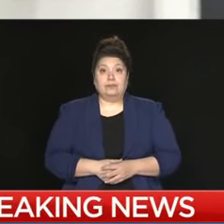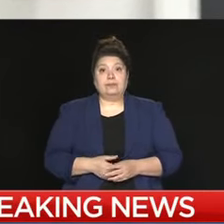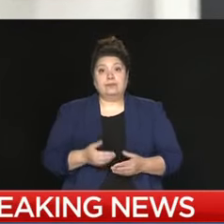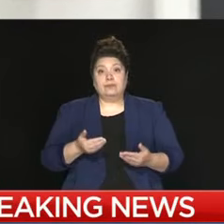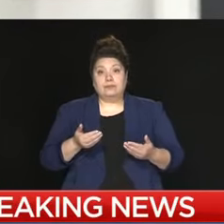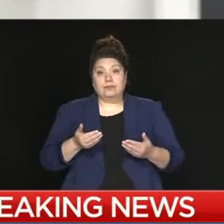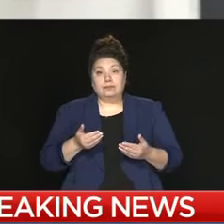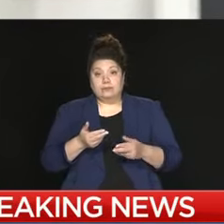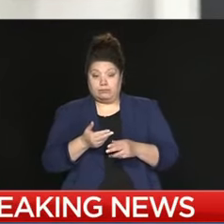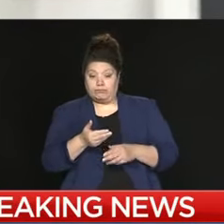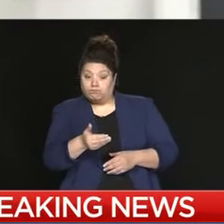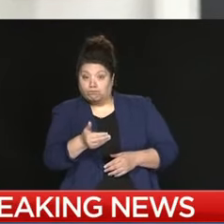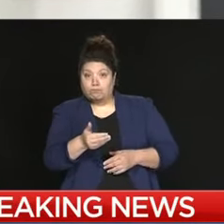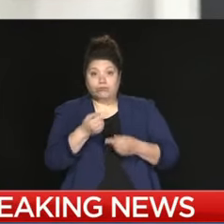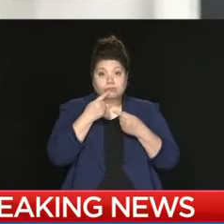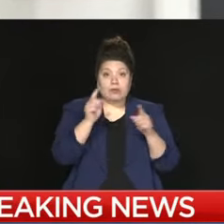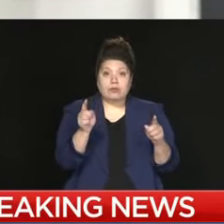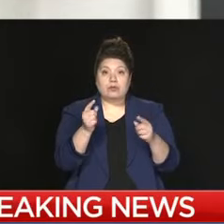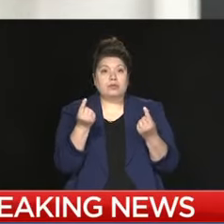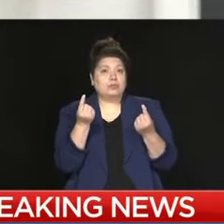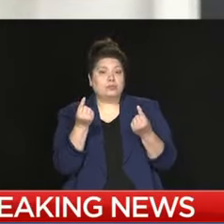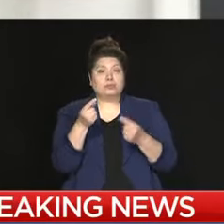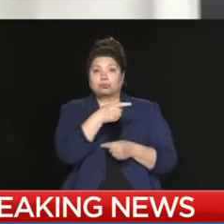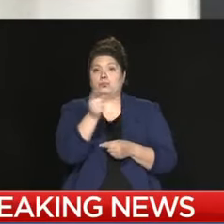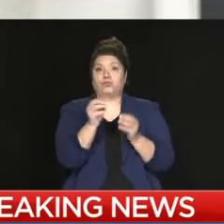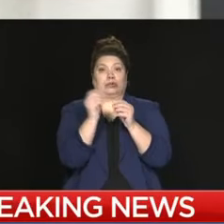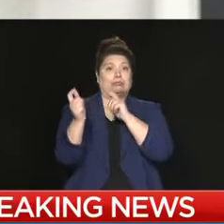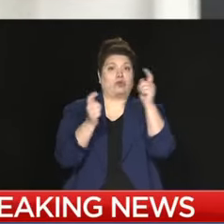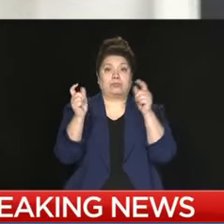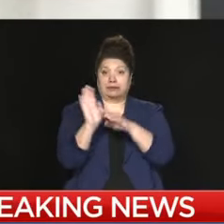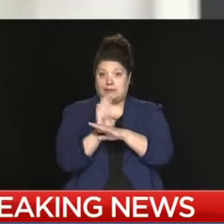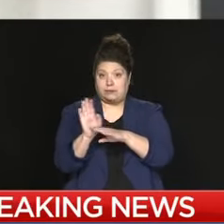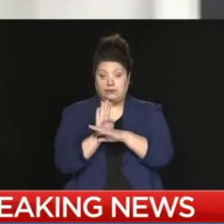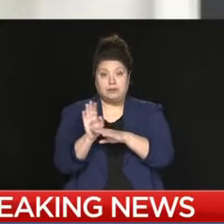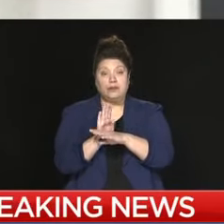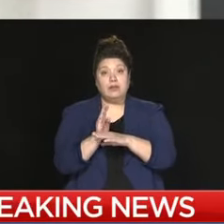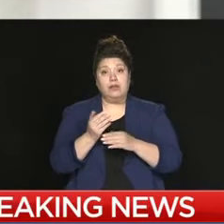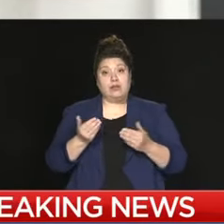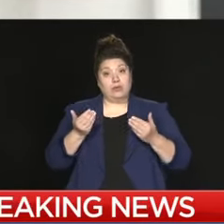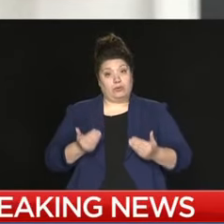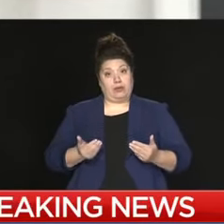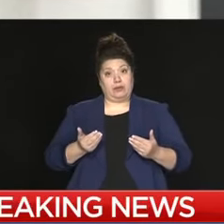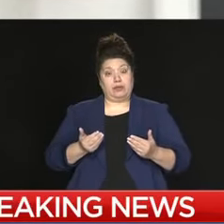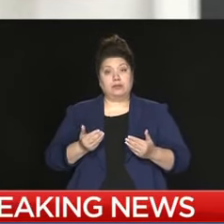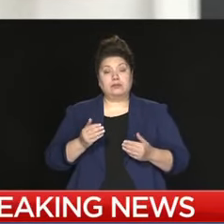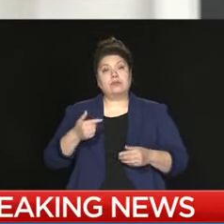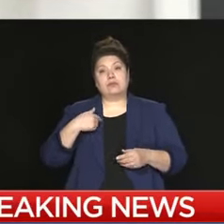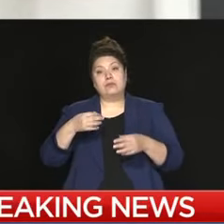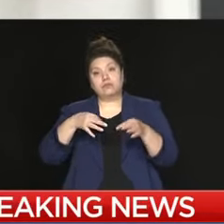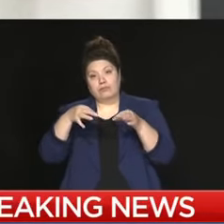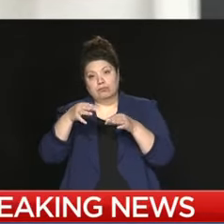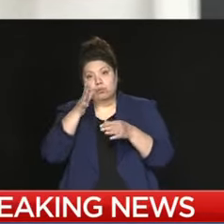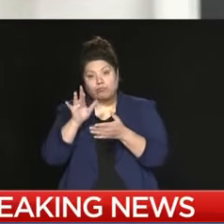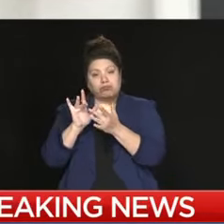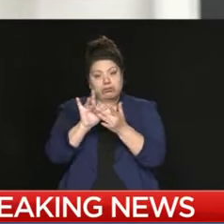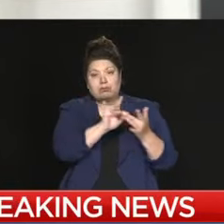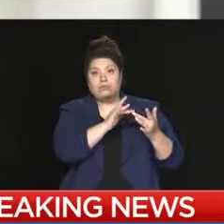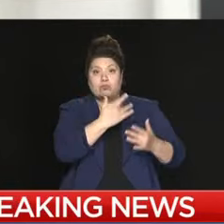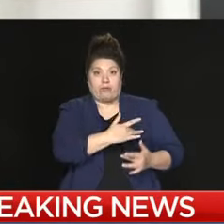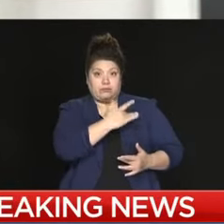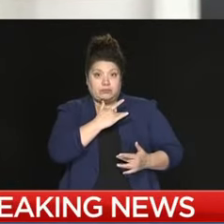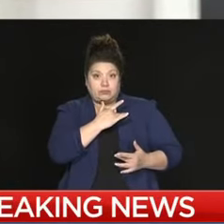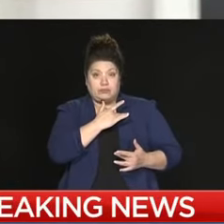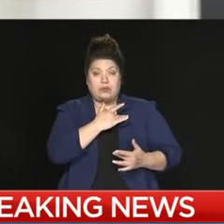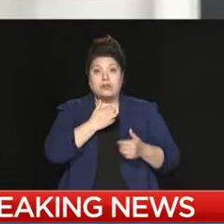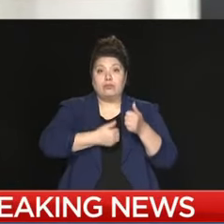have new announcements for larger businesses. Later today, I will have a discussion with the premiers